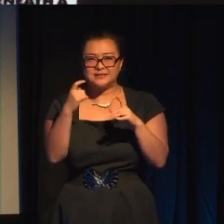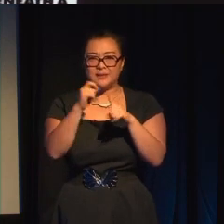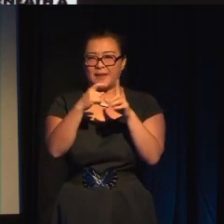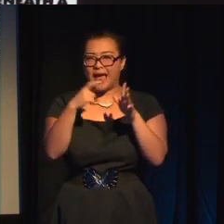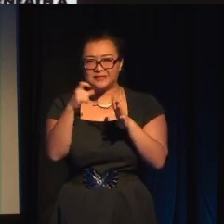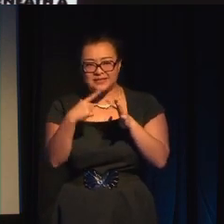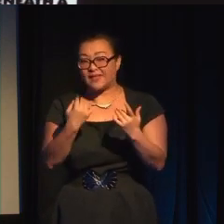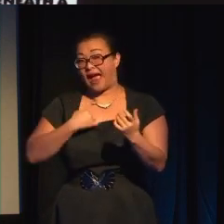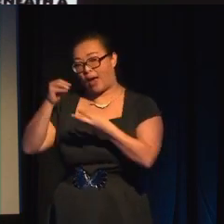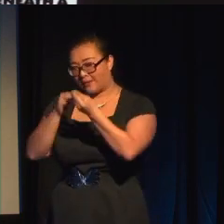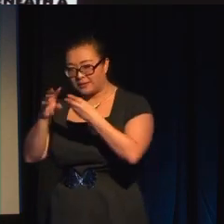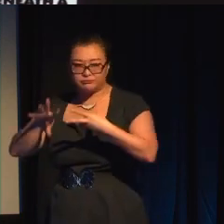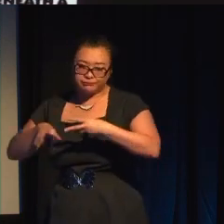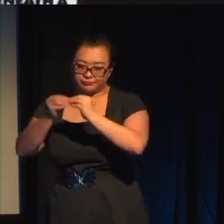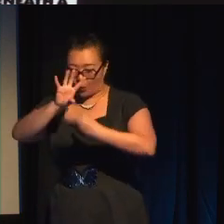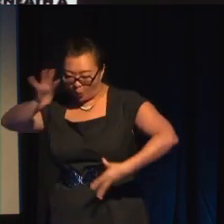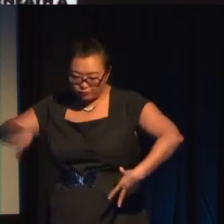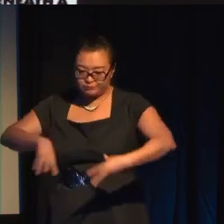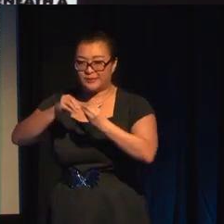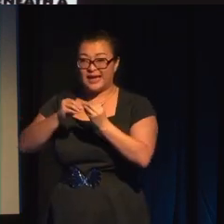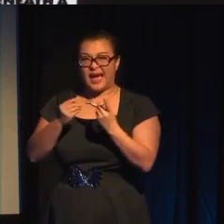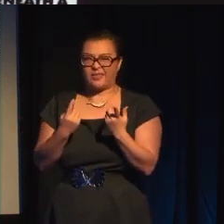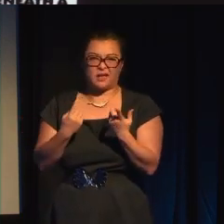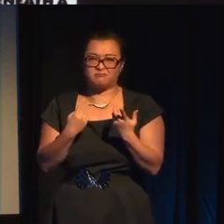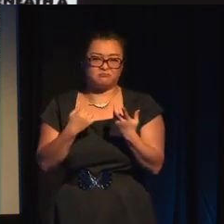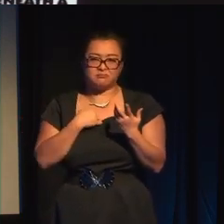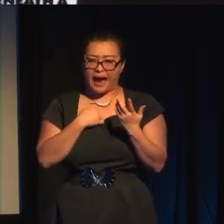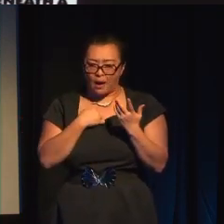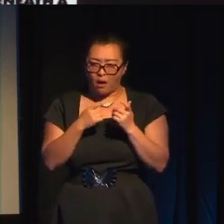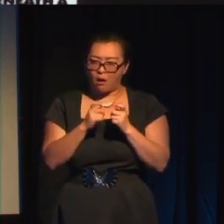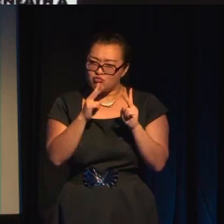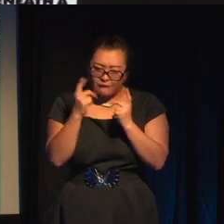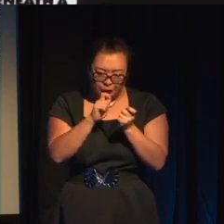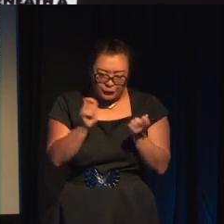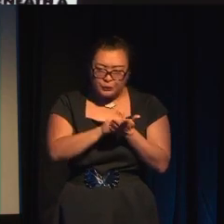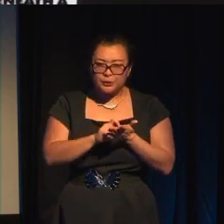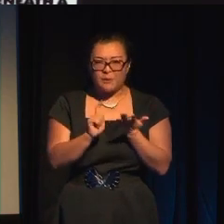we got mid-90s scores, and we went to number one and everything, and that was great.